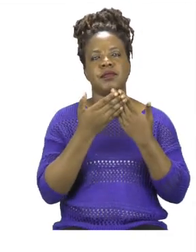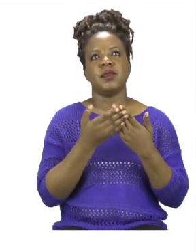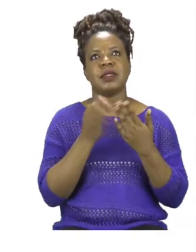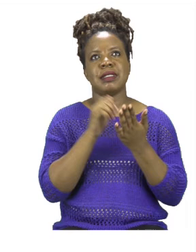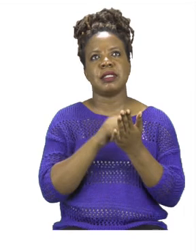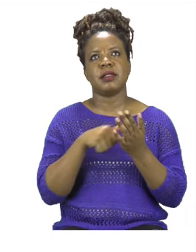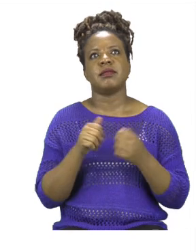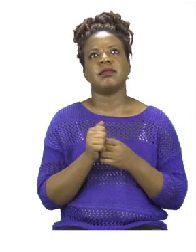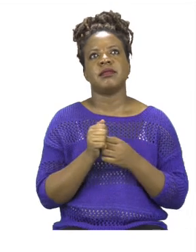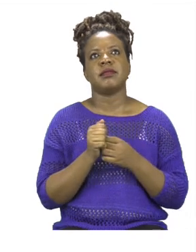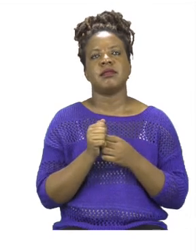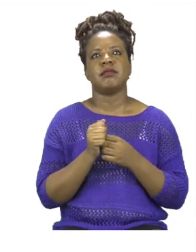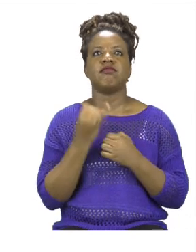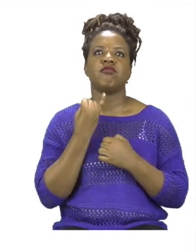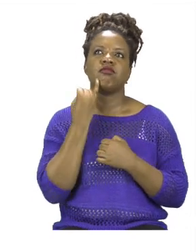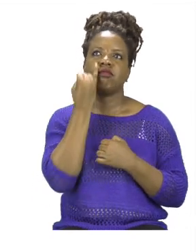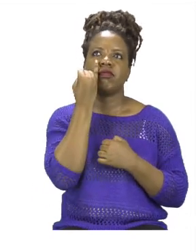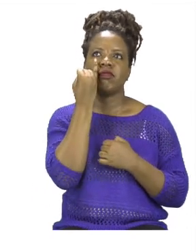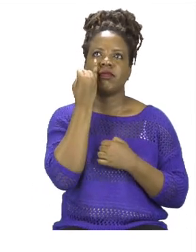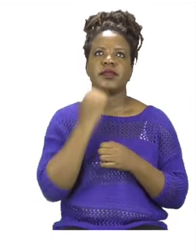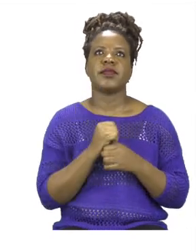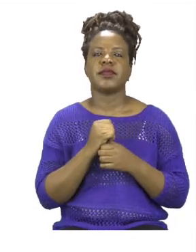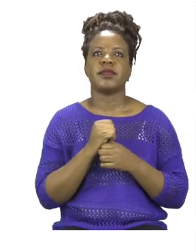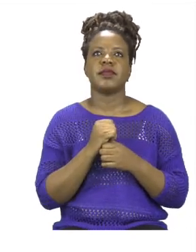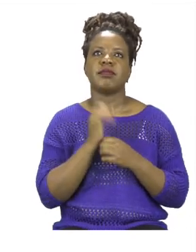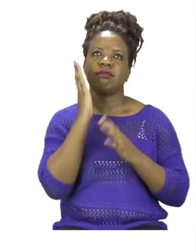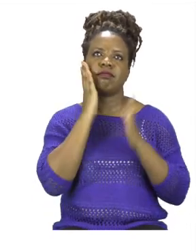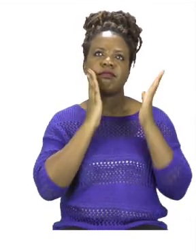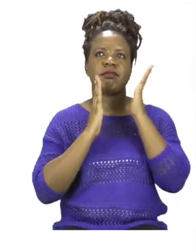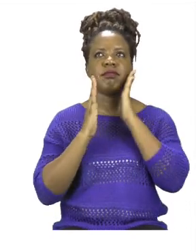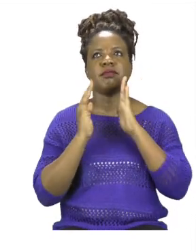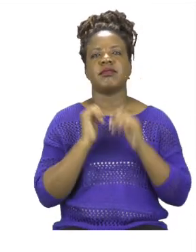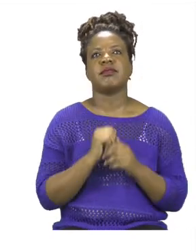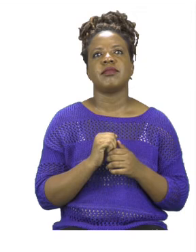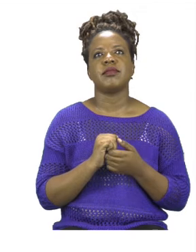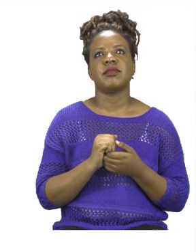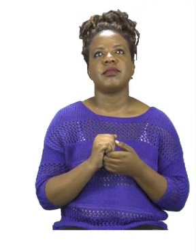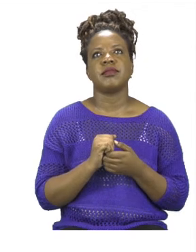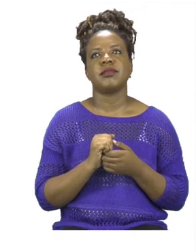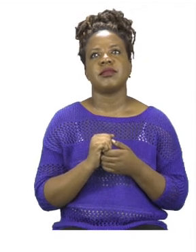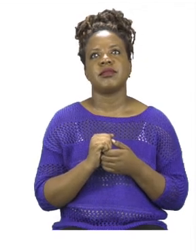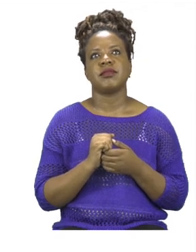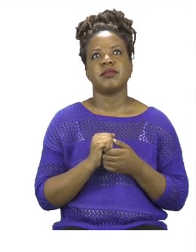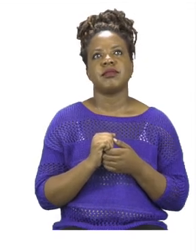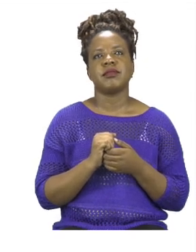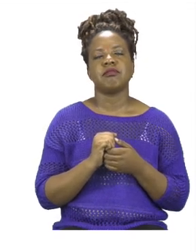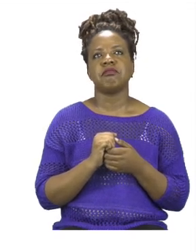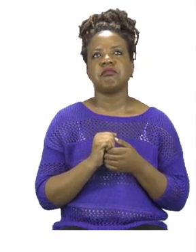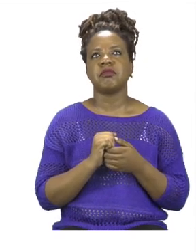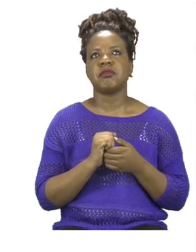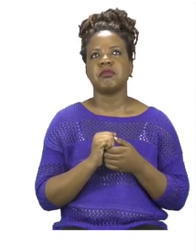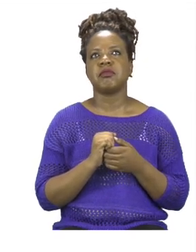steal, insult, and kind. Let's talk about what each word